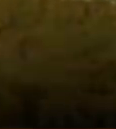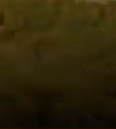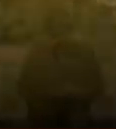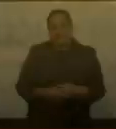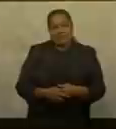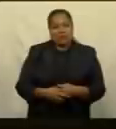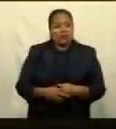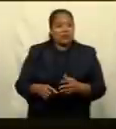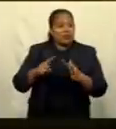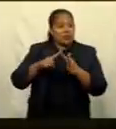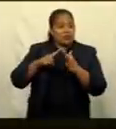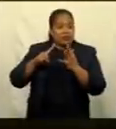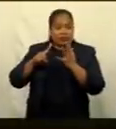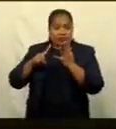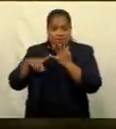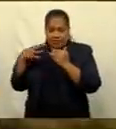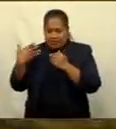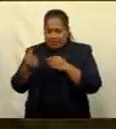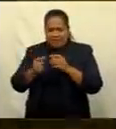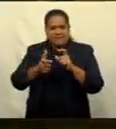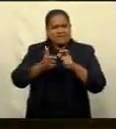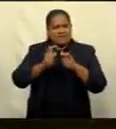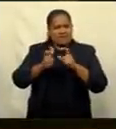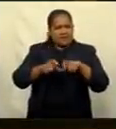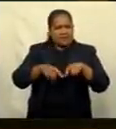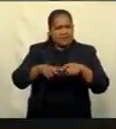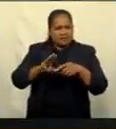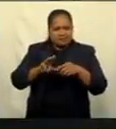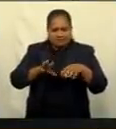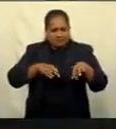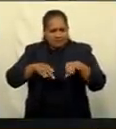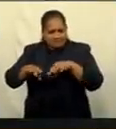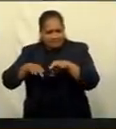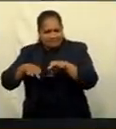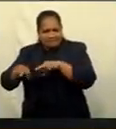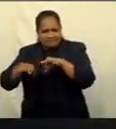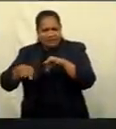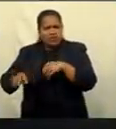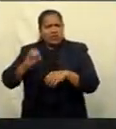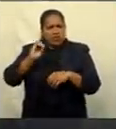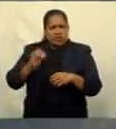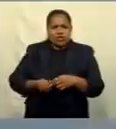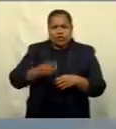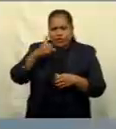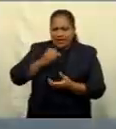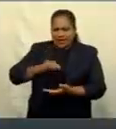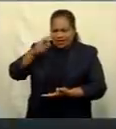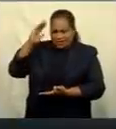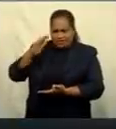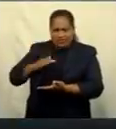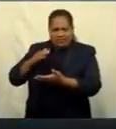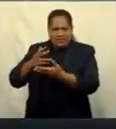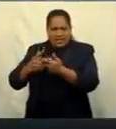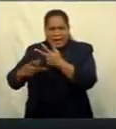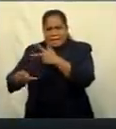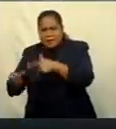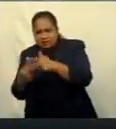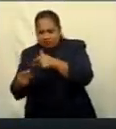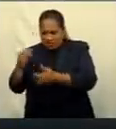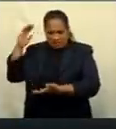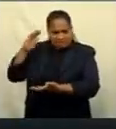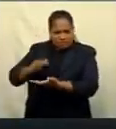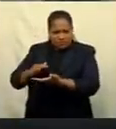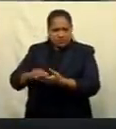The EU has a climate master plan to cut emissions drastically over the next decade. It's called Fit